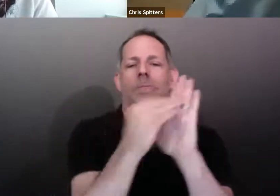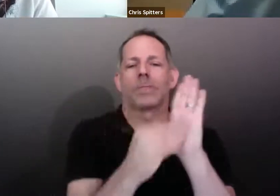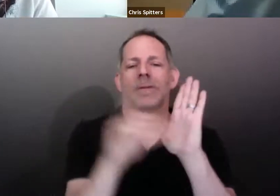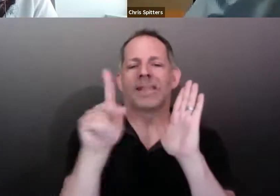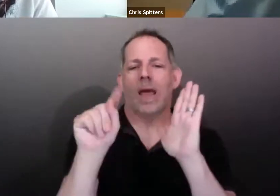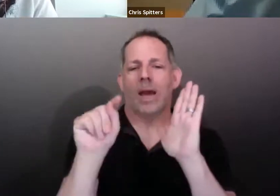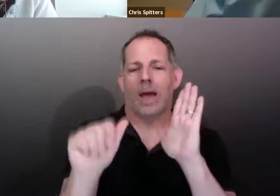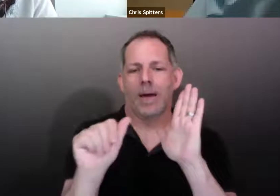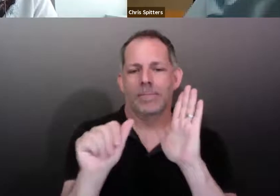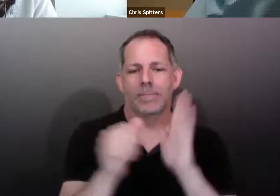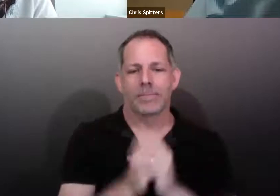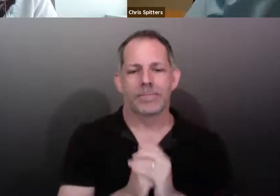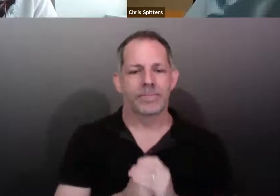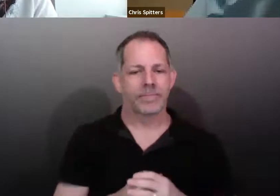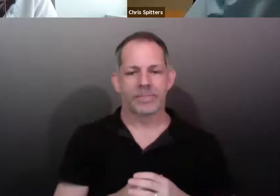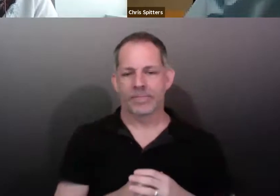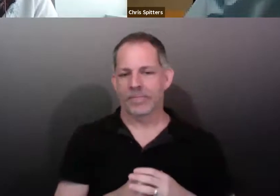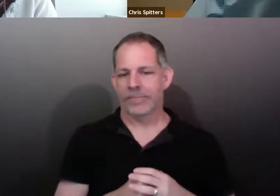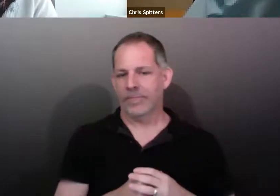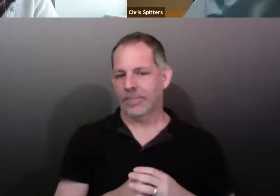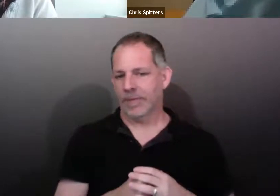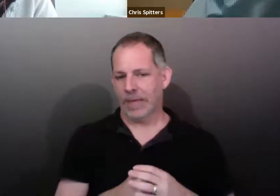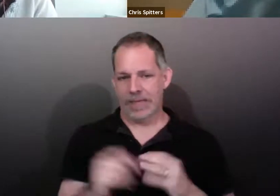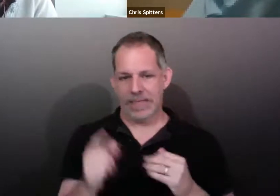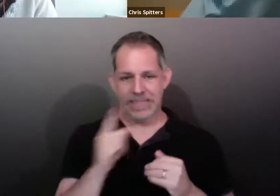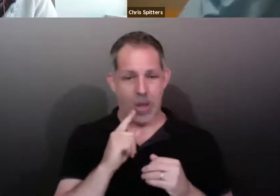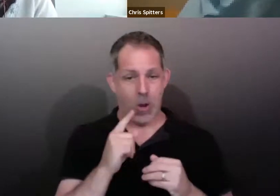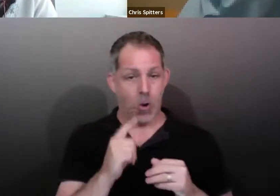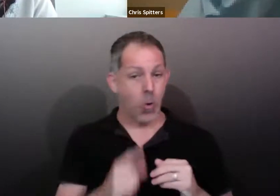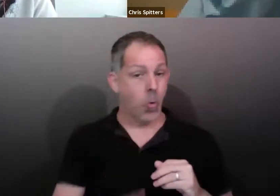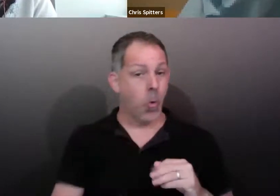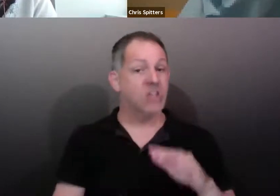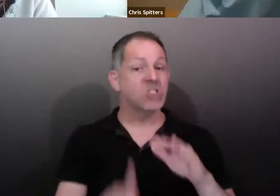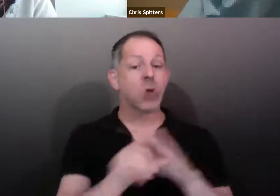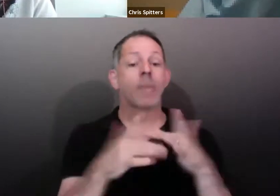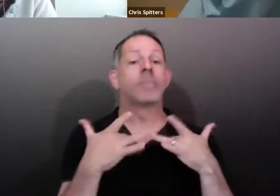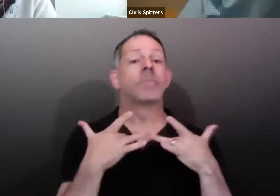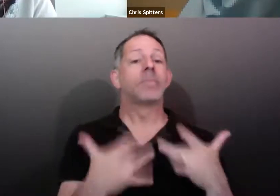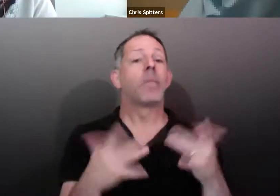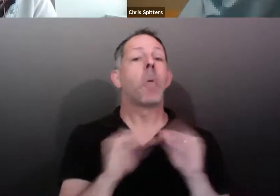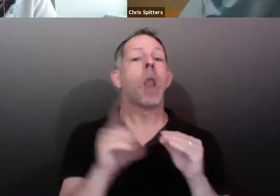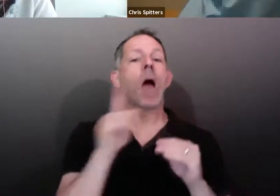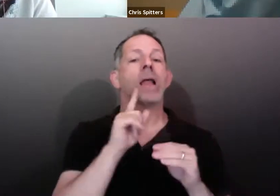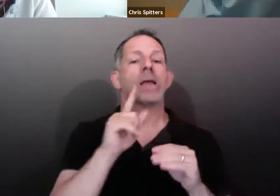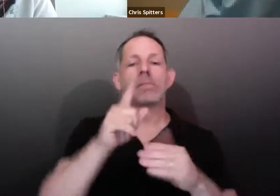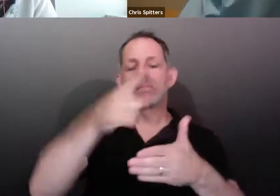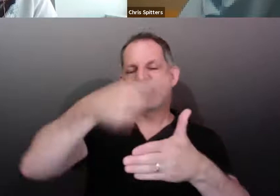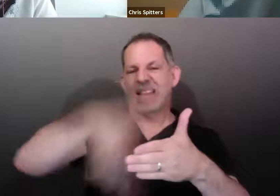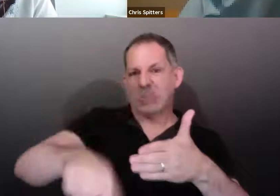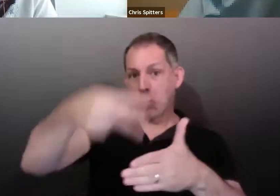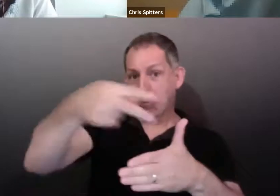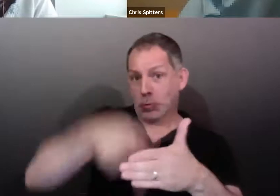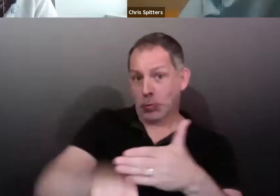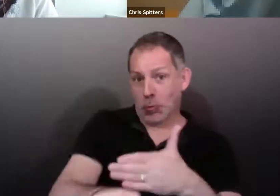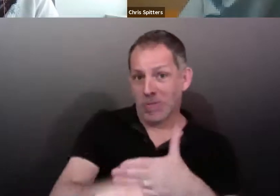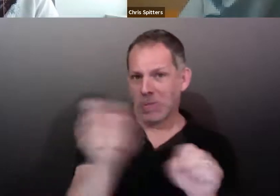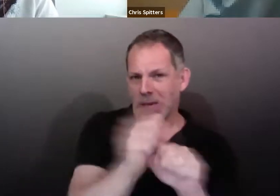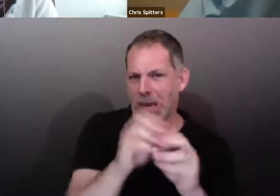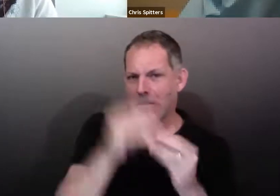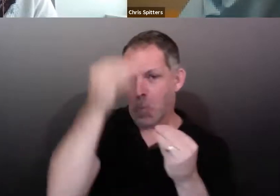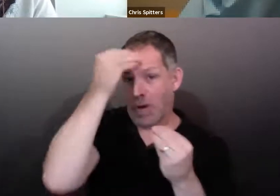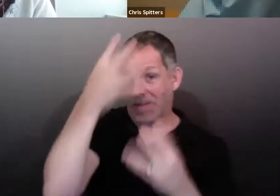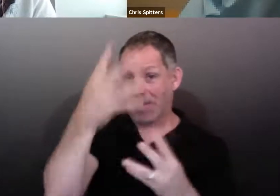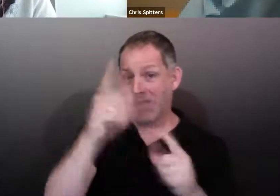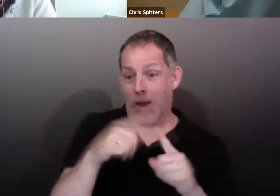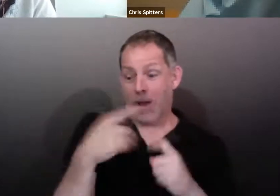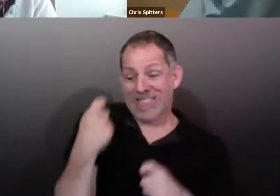to see maybe on next week or the week after's data. Next